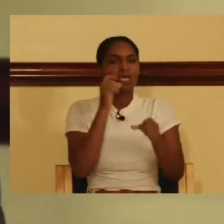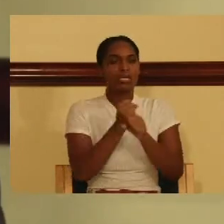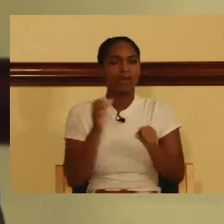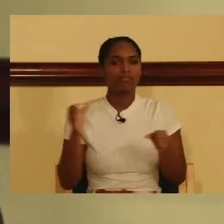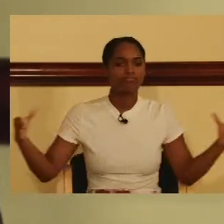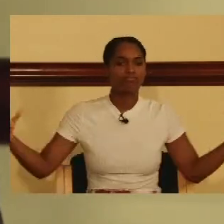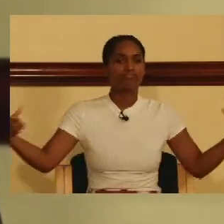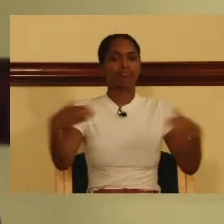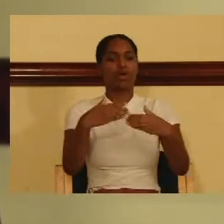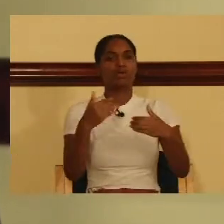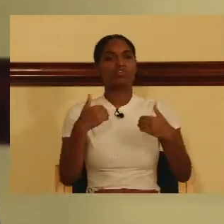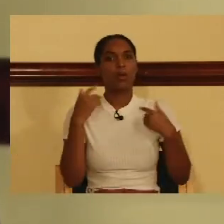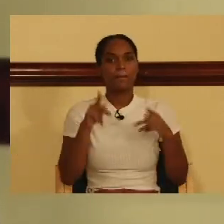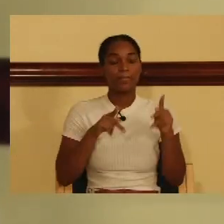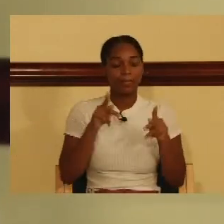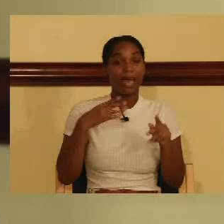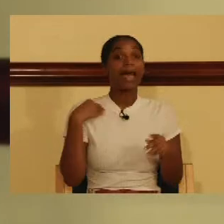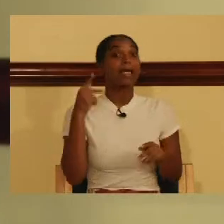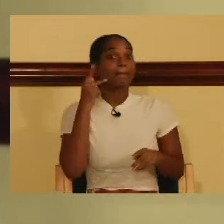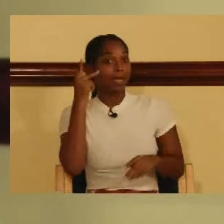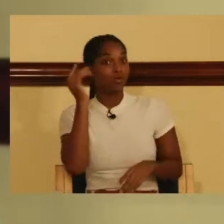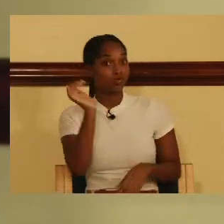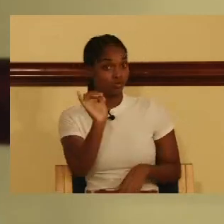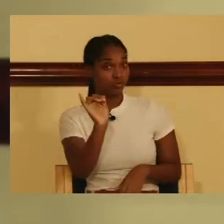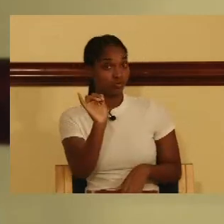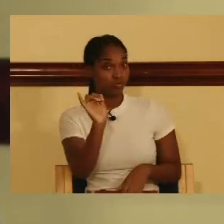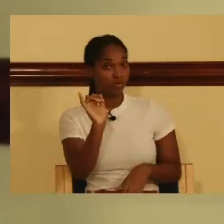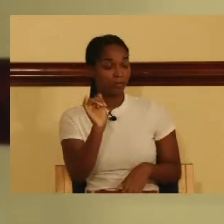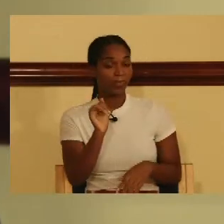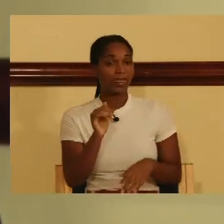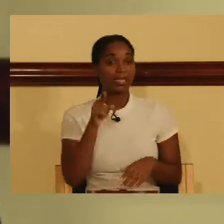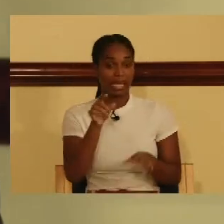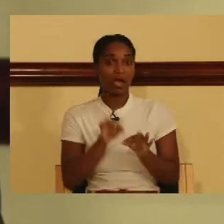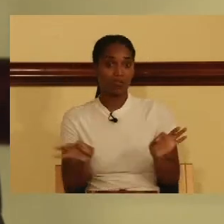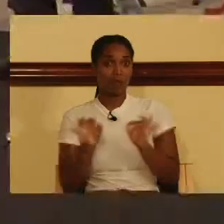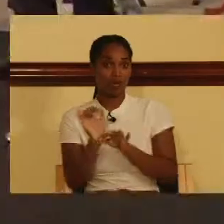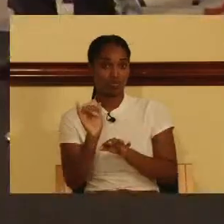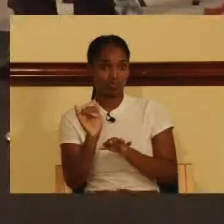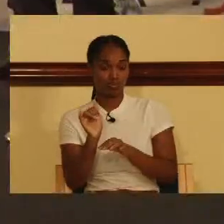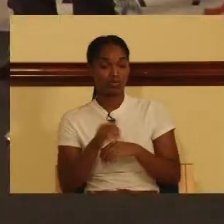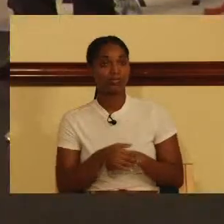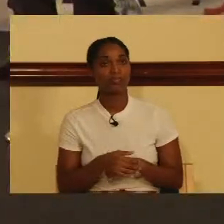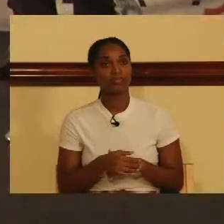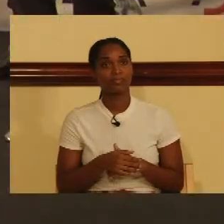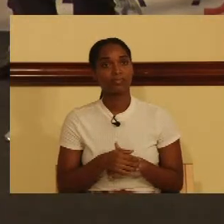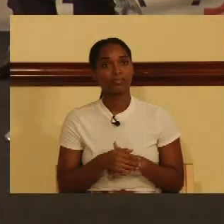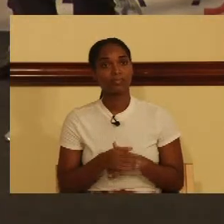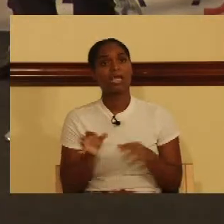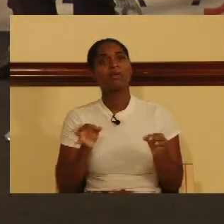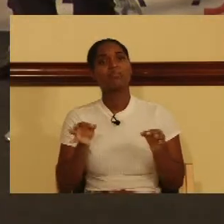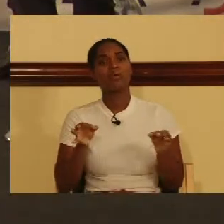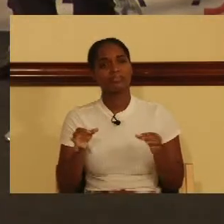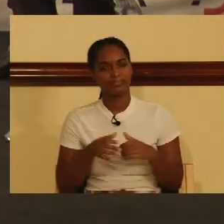their parents, of course, because that parental support, which we're going to go back to in a moment, is quite important. Okay, so